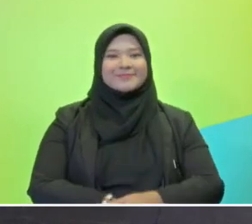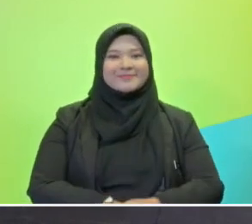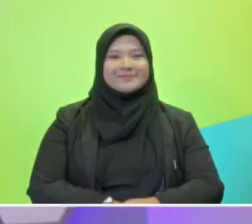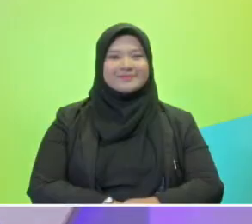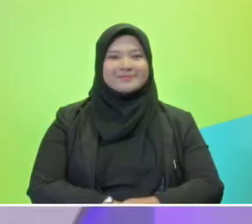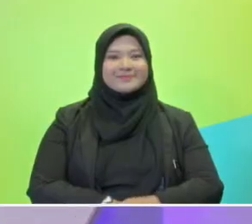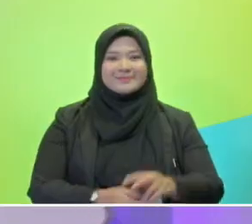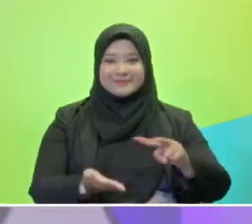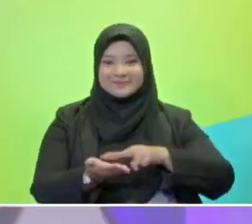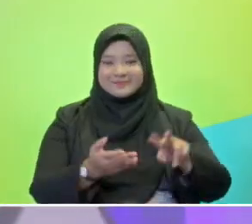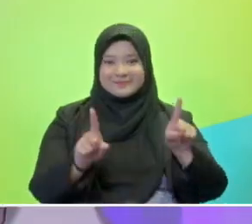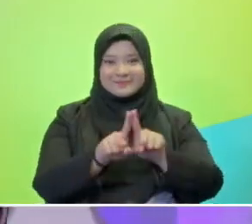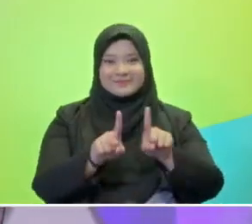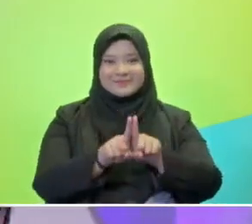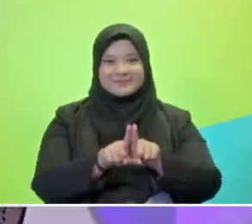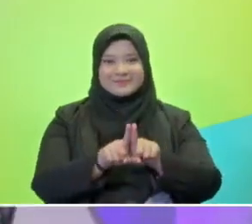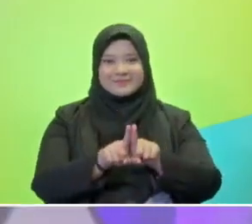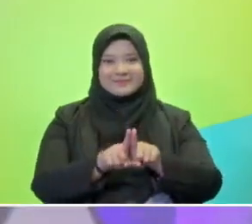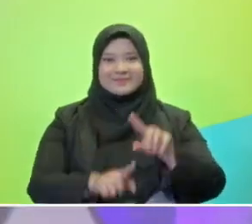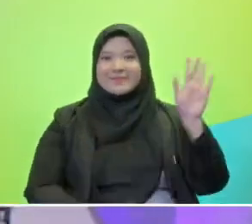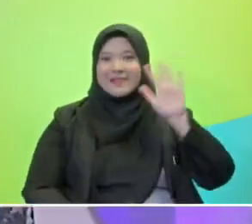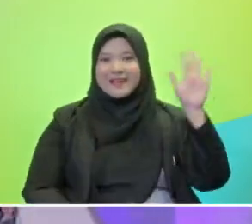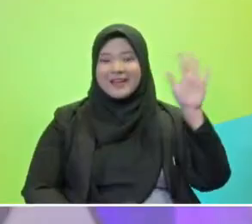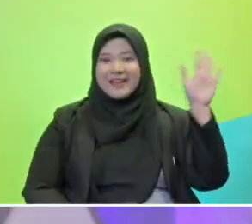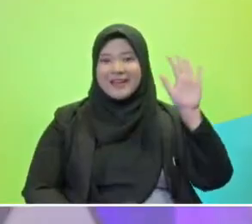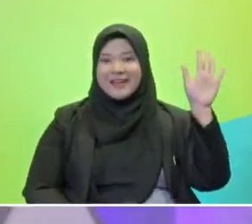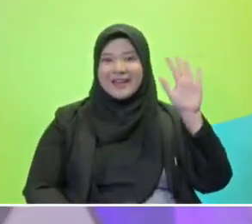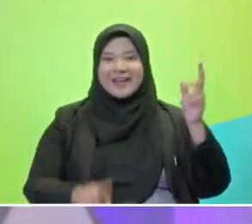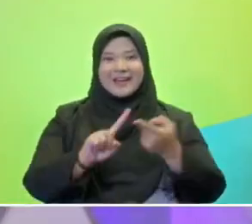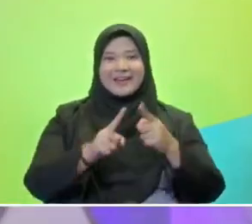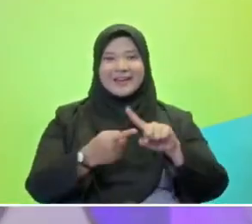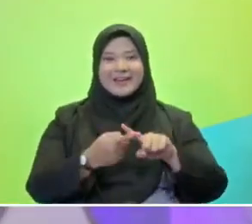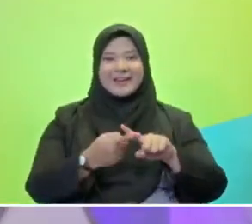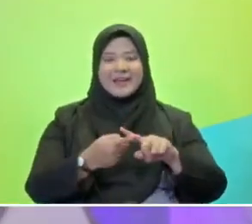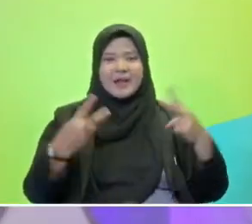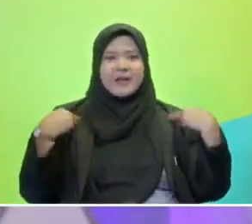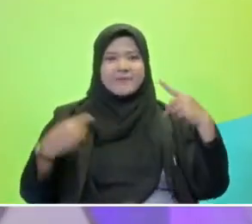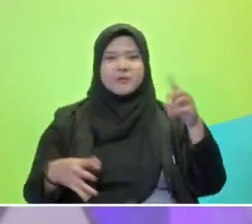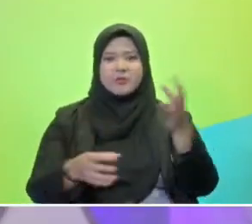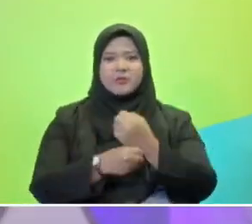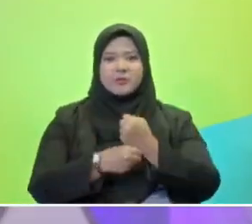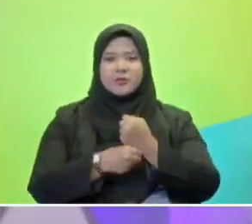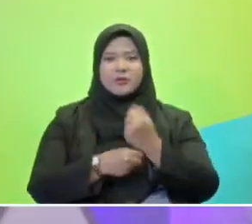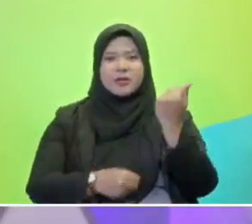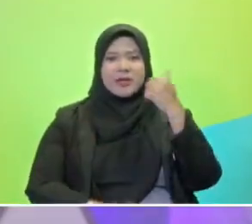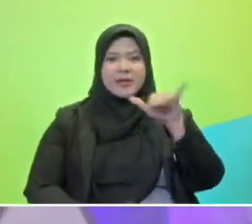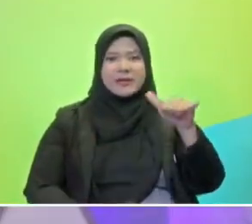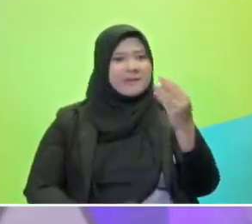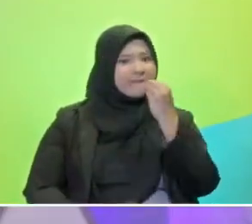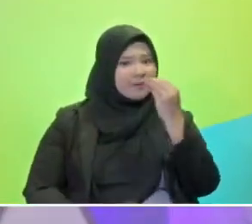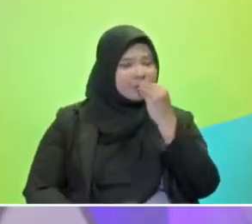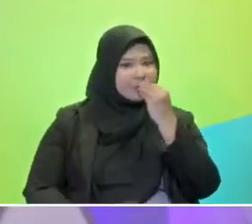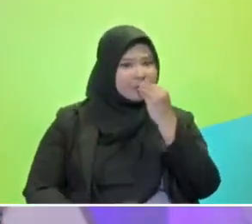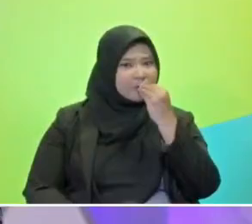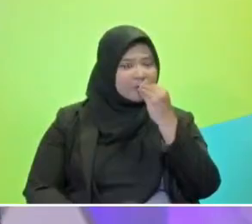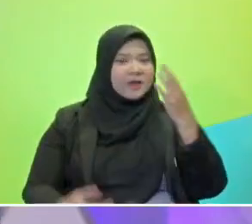alright? 1, 2, 3. Hi there, my new friend. Have you got any food to eat? I've got fruits, pizza and cake. Let's